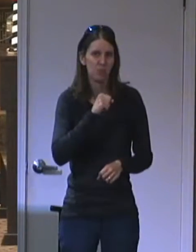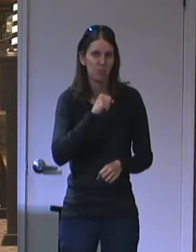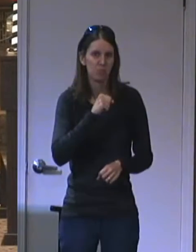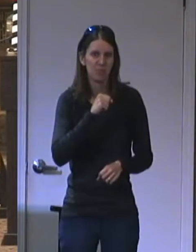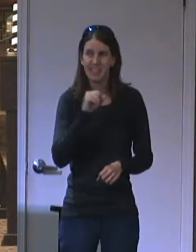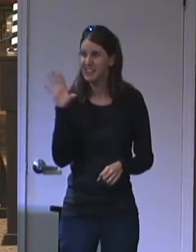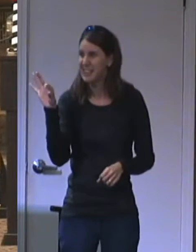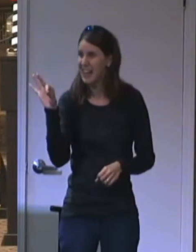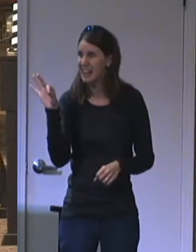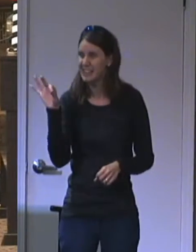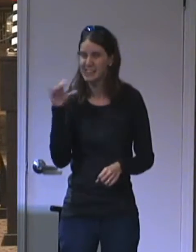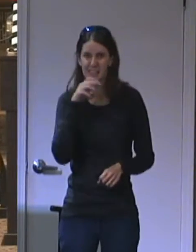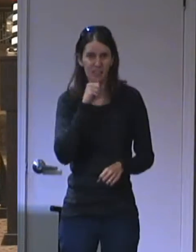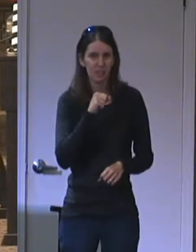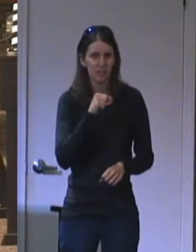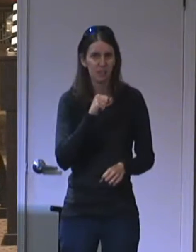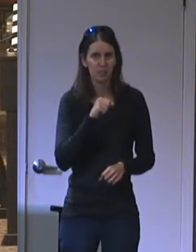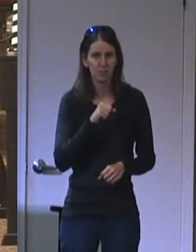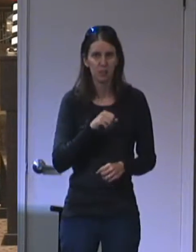8, 9.